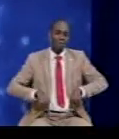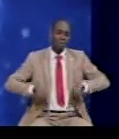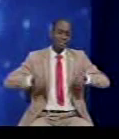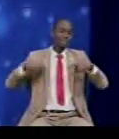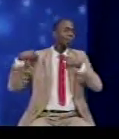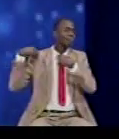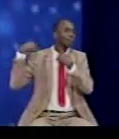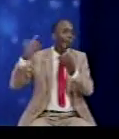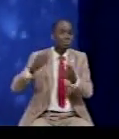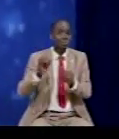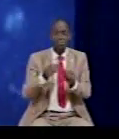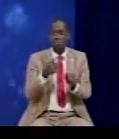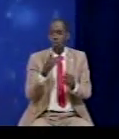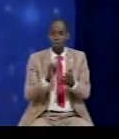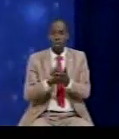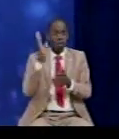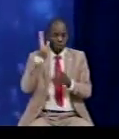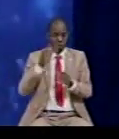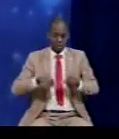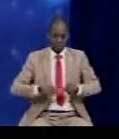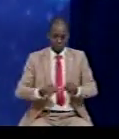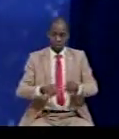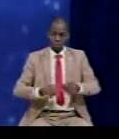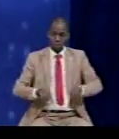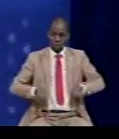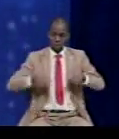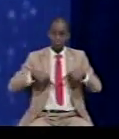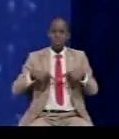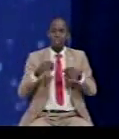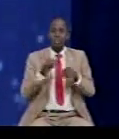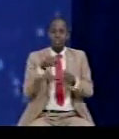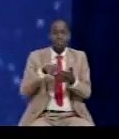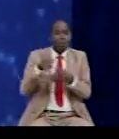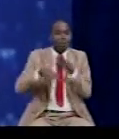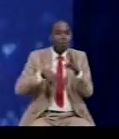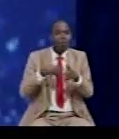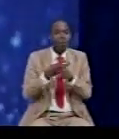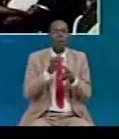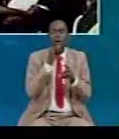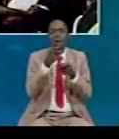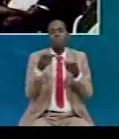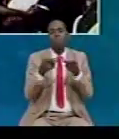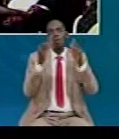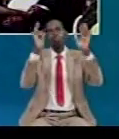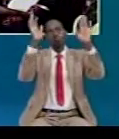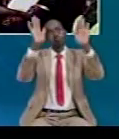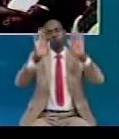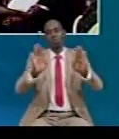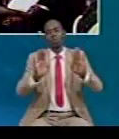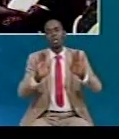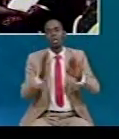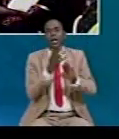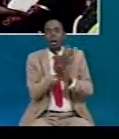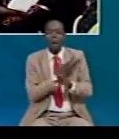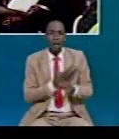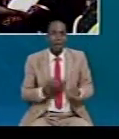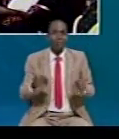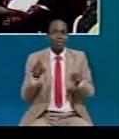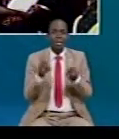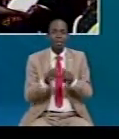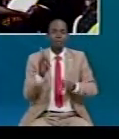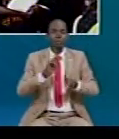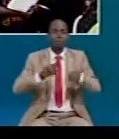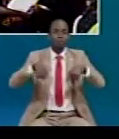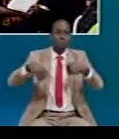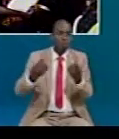that will ever live, the world is a place of trouble. And as people go on to the end of